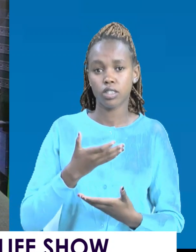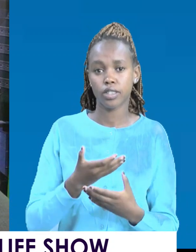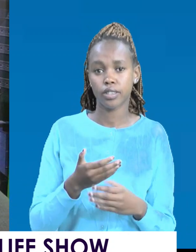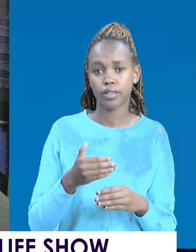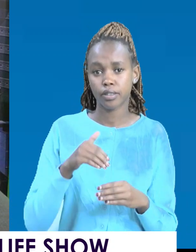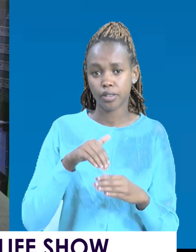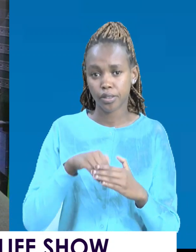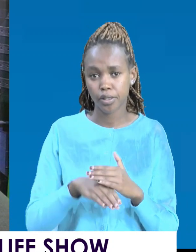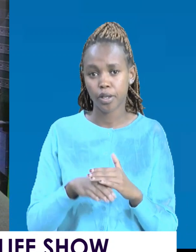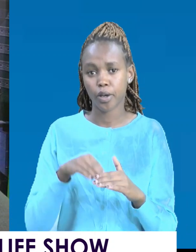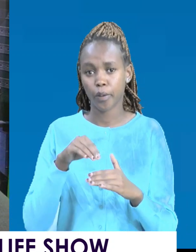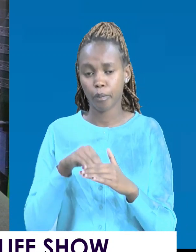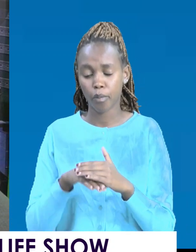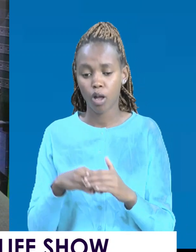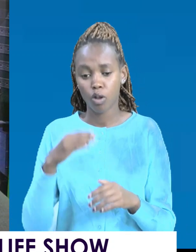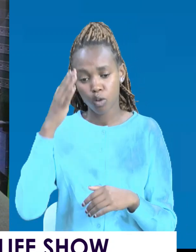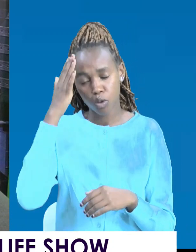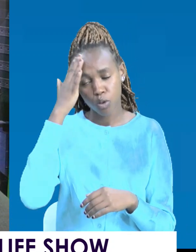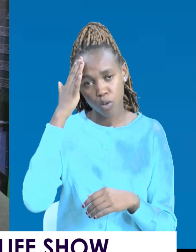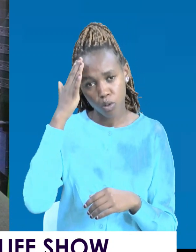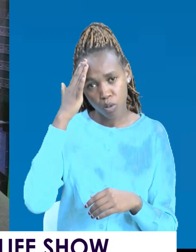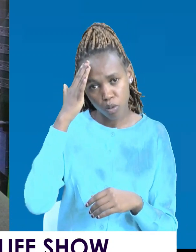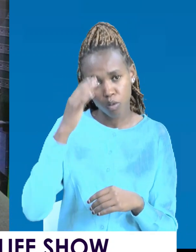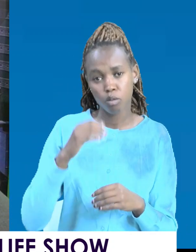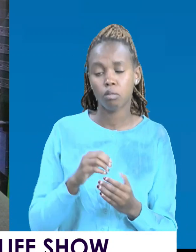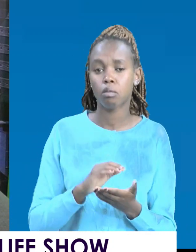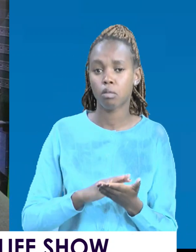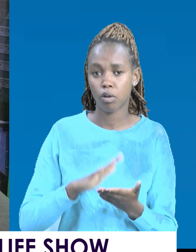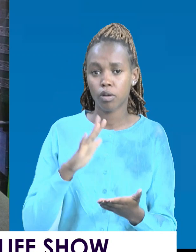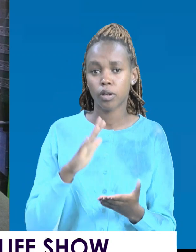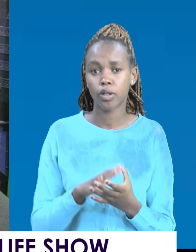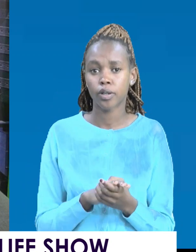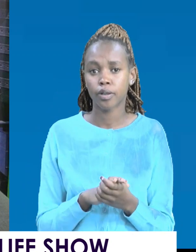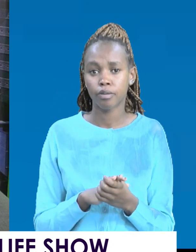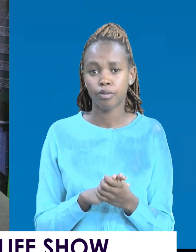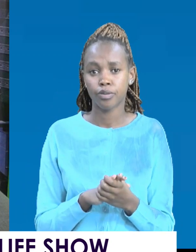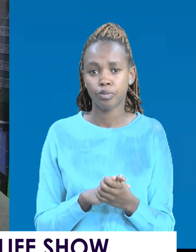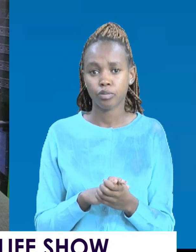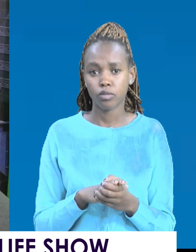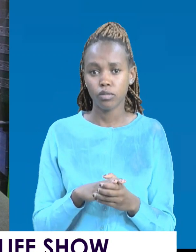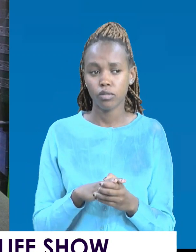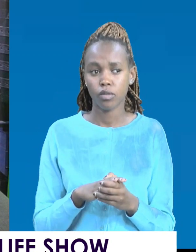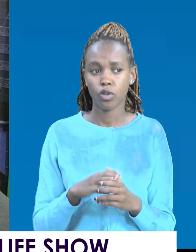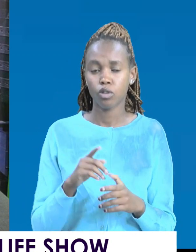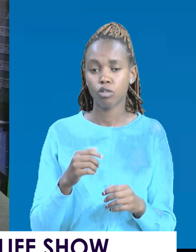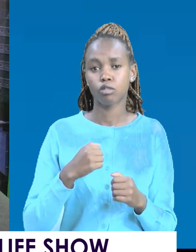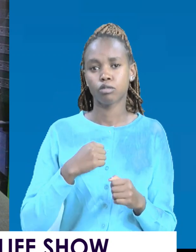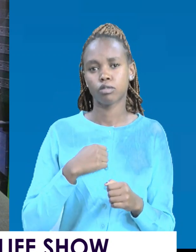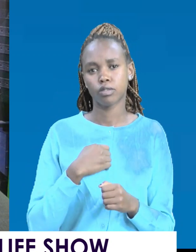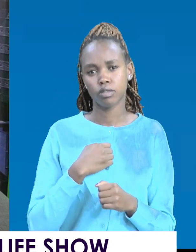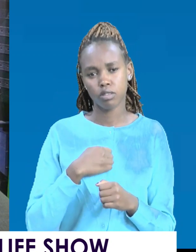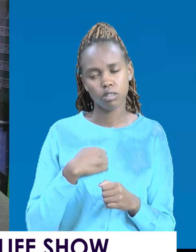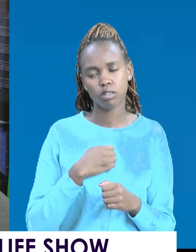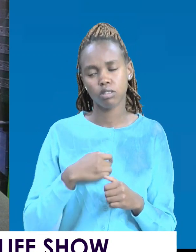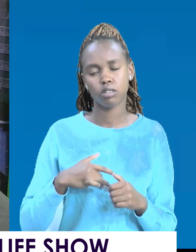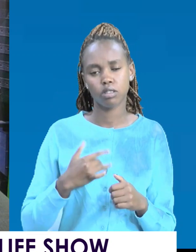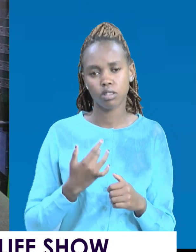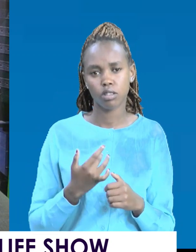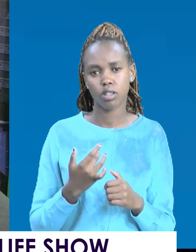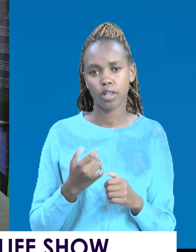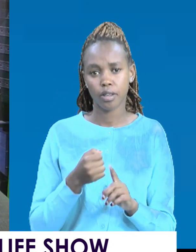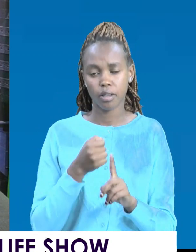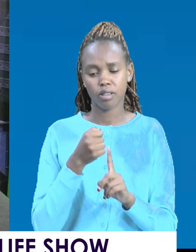beyond. When you come and lay bare the fears of people, you will feel sorry that you even fought